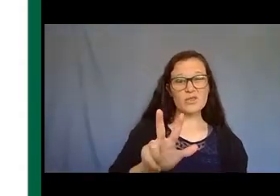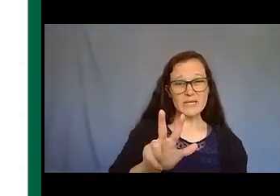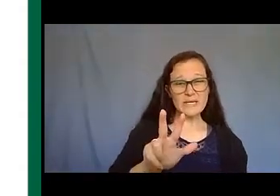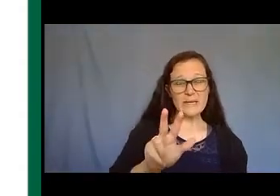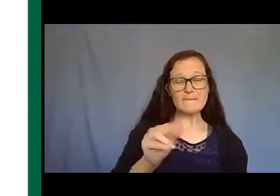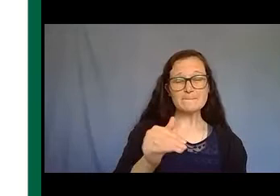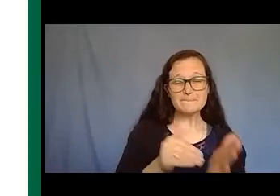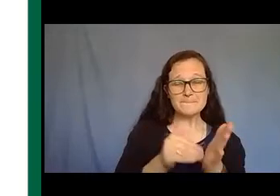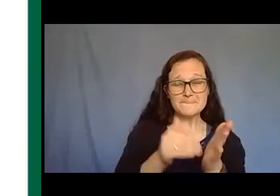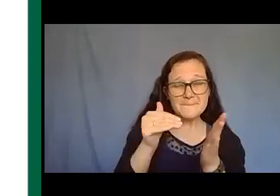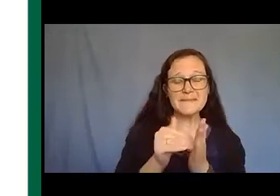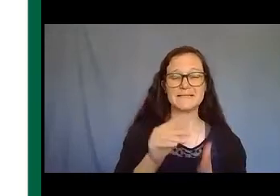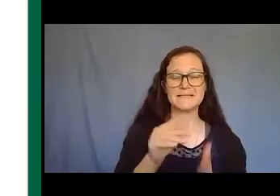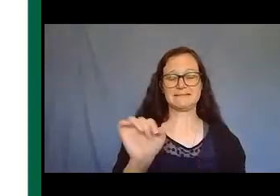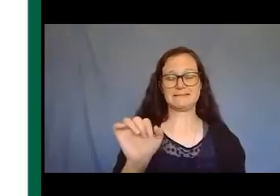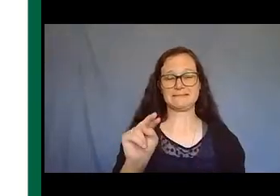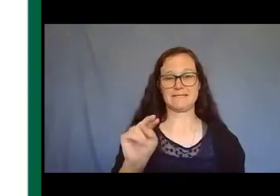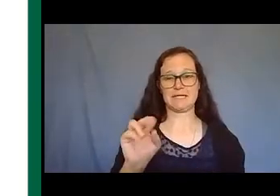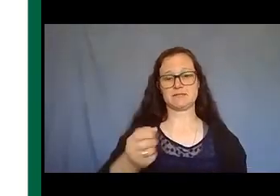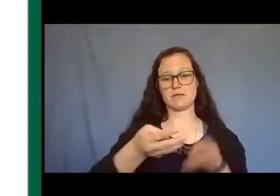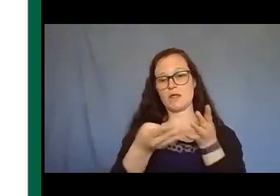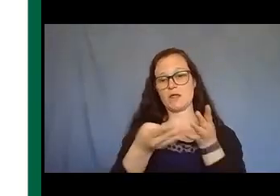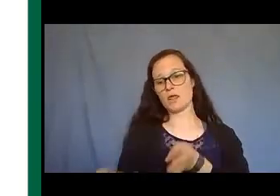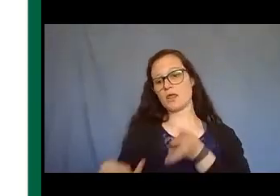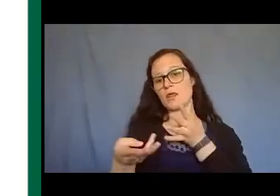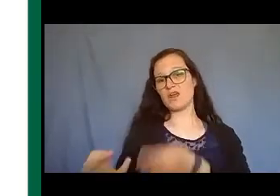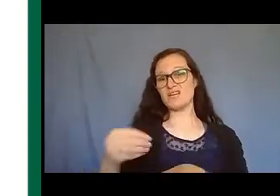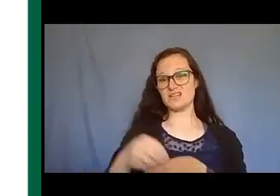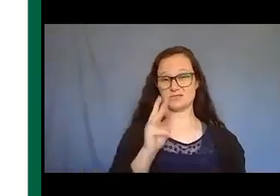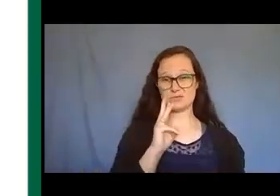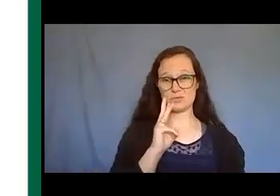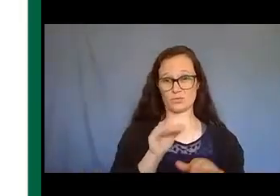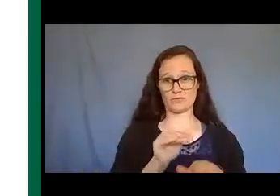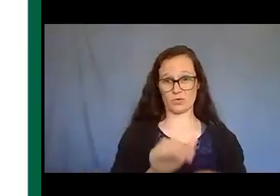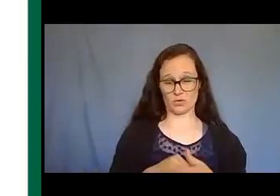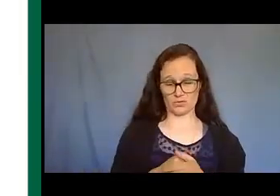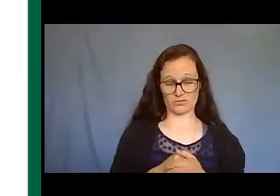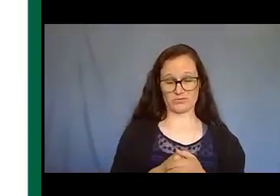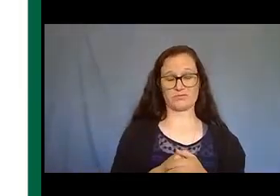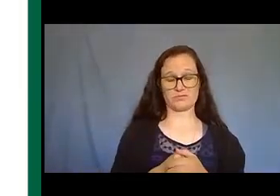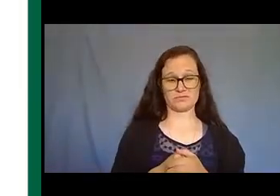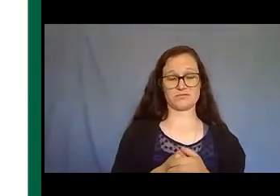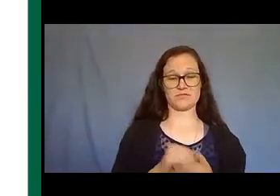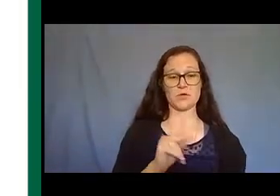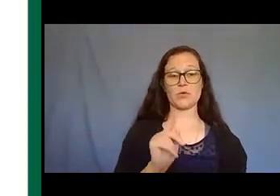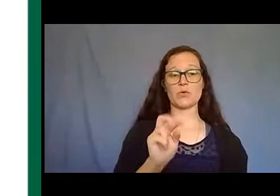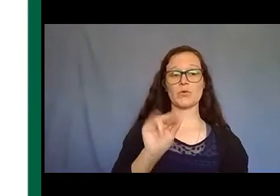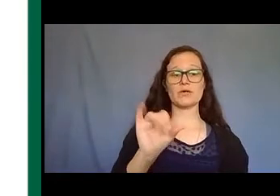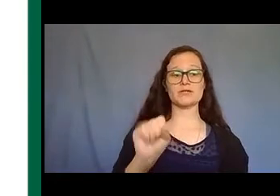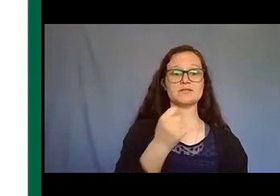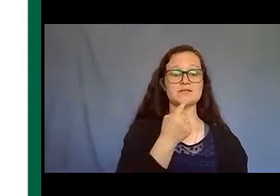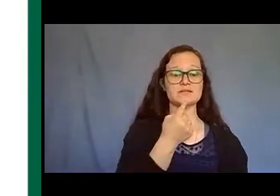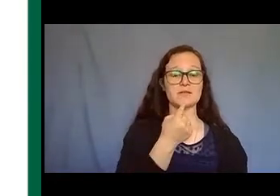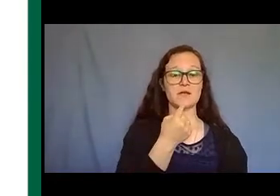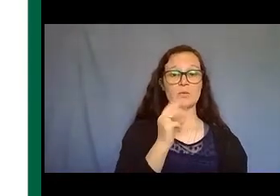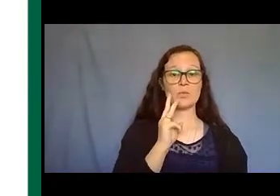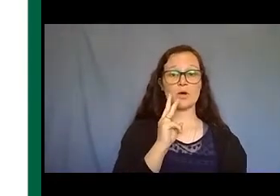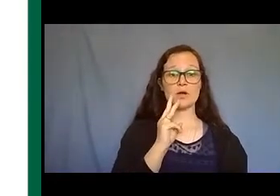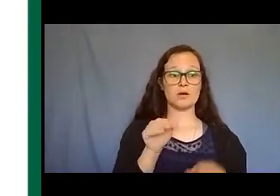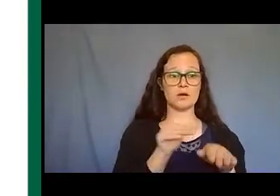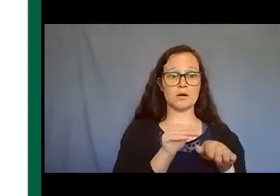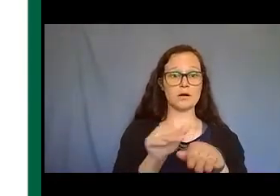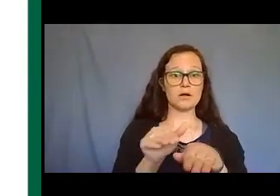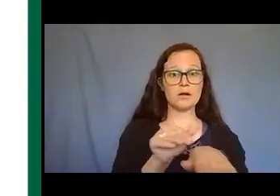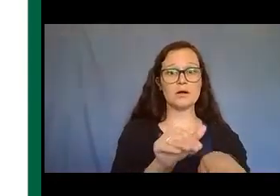into the Animas River. And so as Chris showed, water is moving these sediments downstream. And so